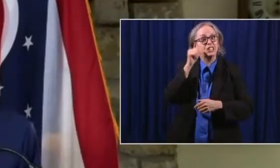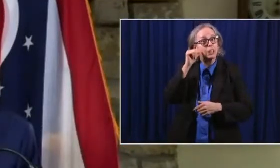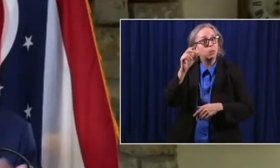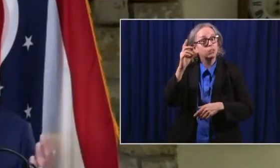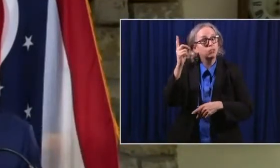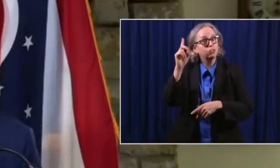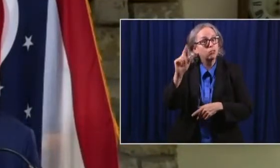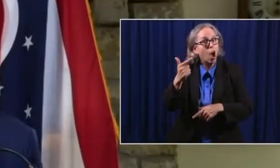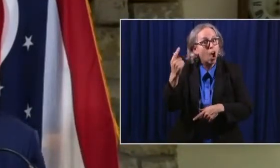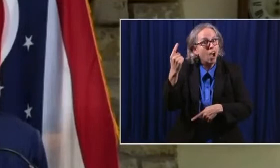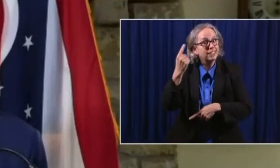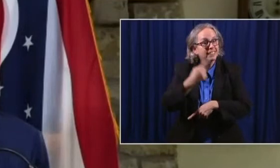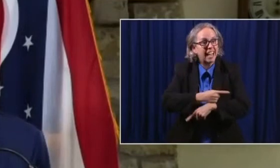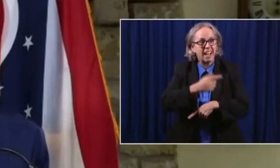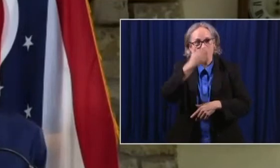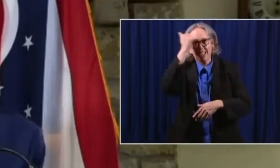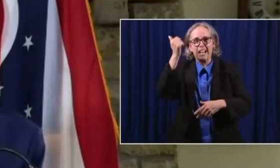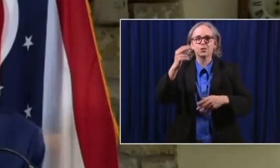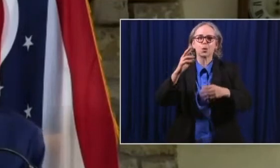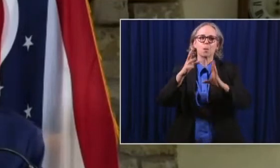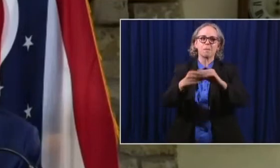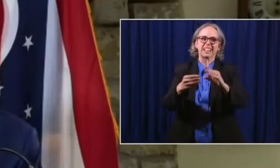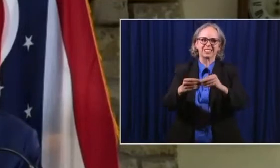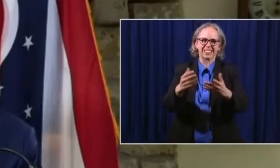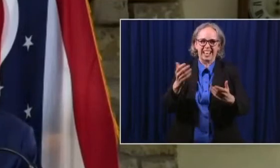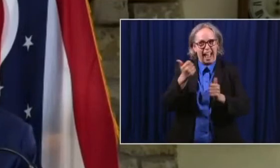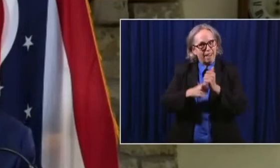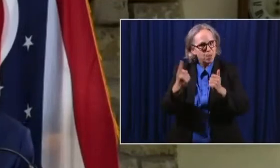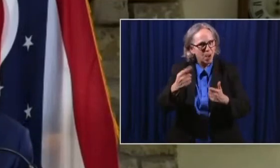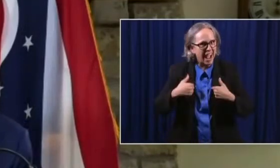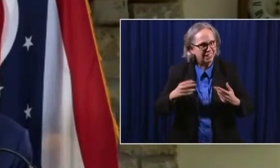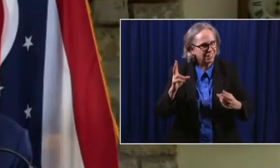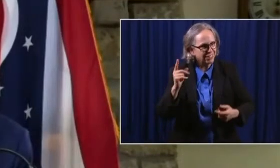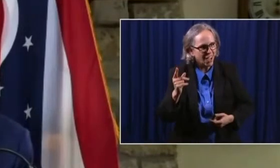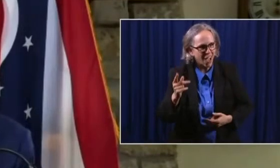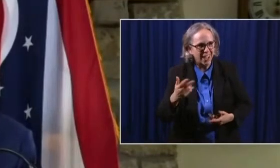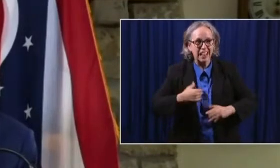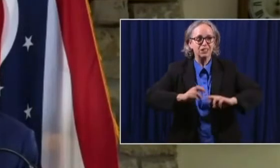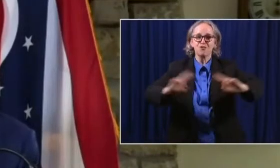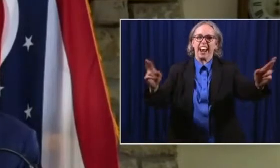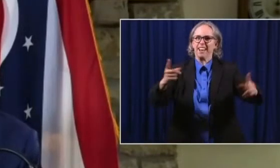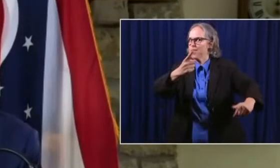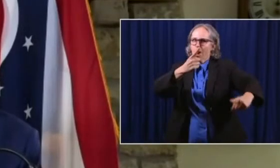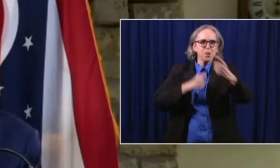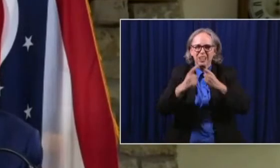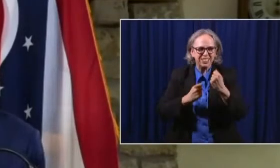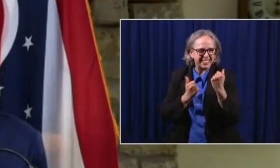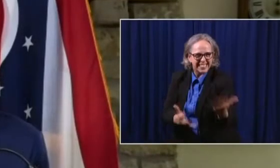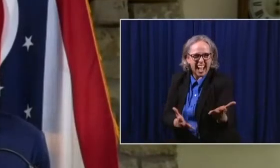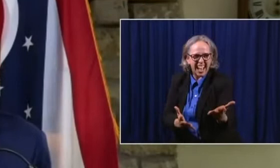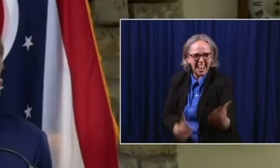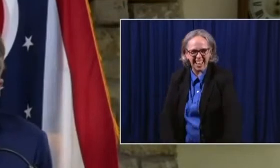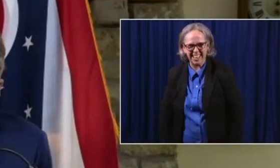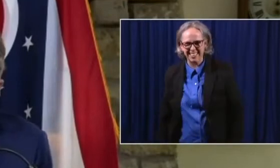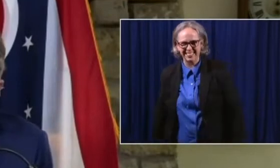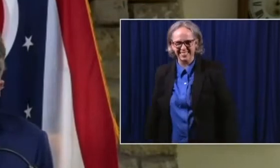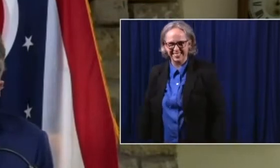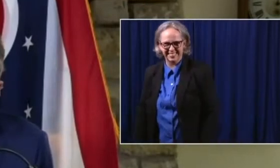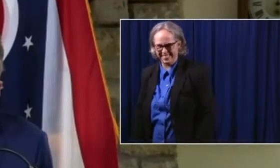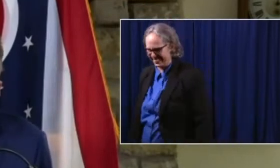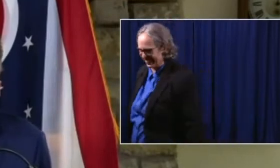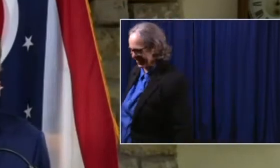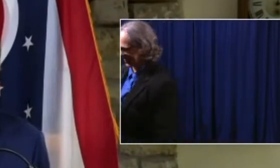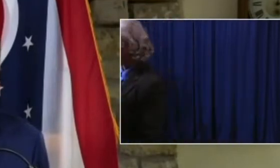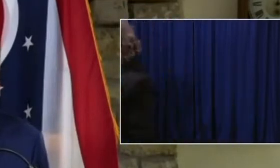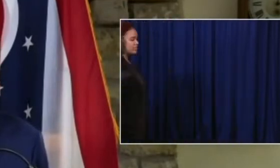dogs and everybody who's got dogs. Let's go to questions. First question today, Governor, is from Jackie Borchert at the Cincinnati Enquirer.